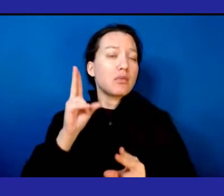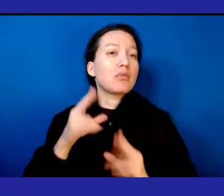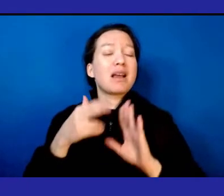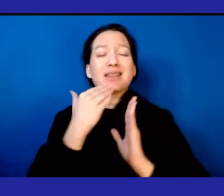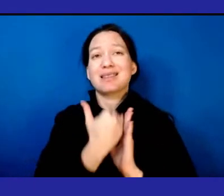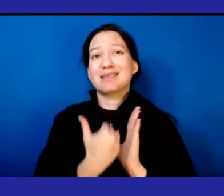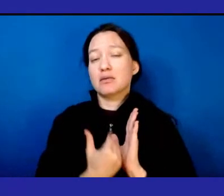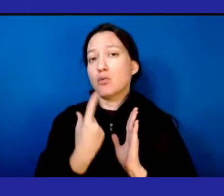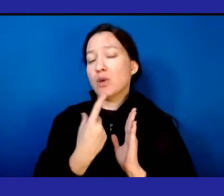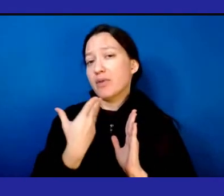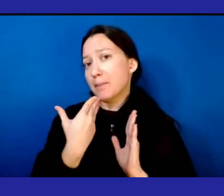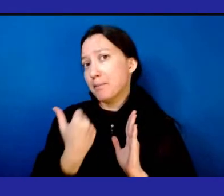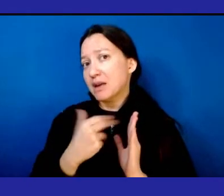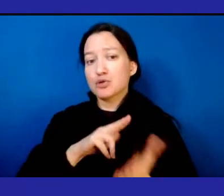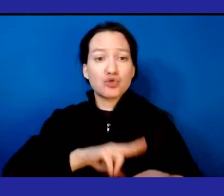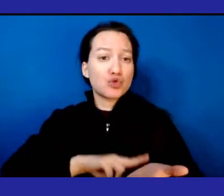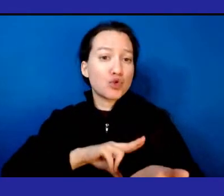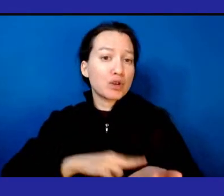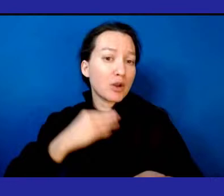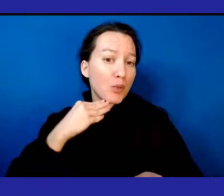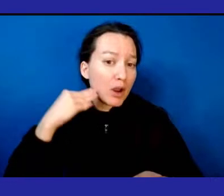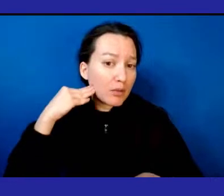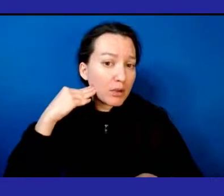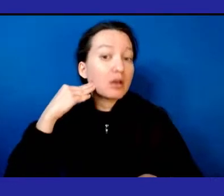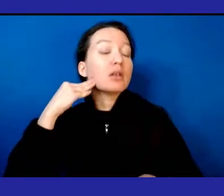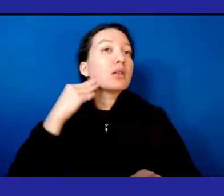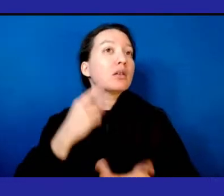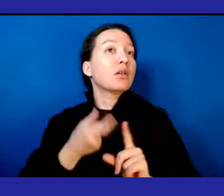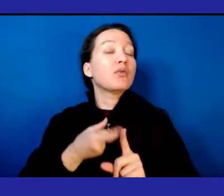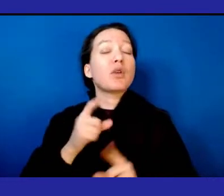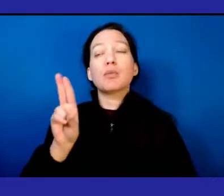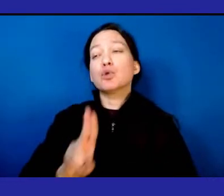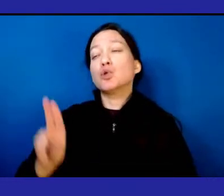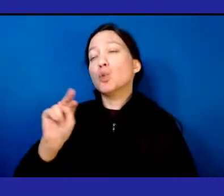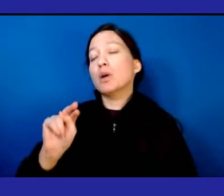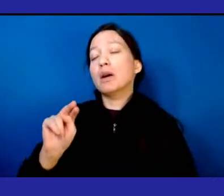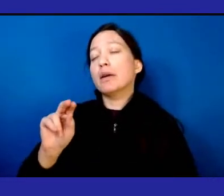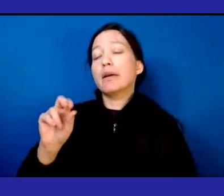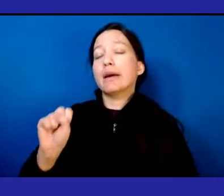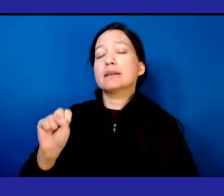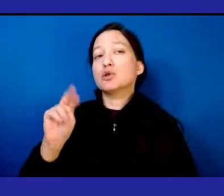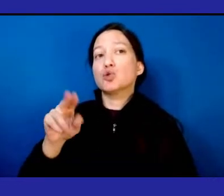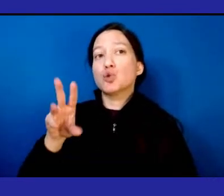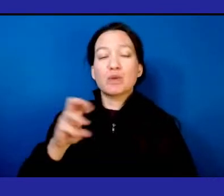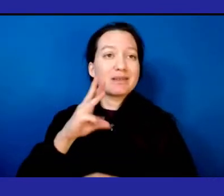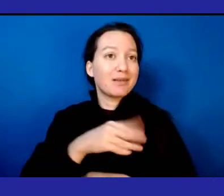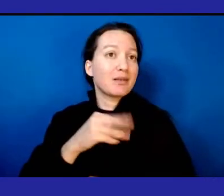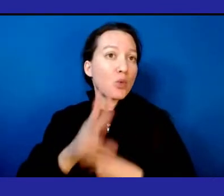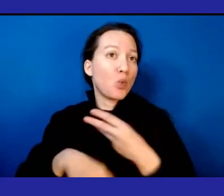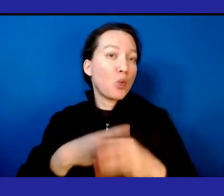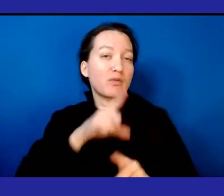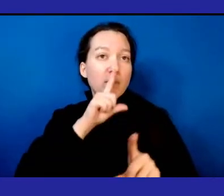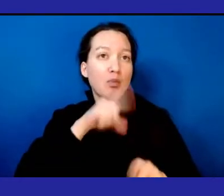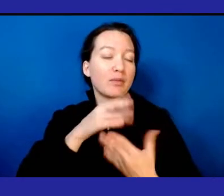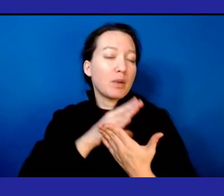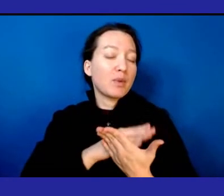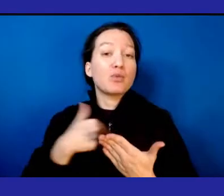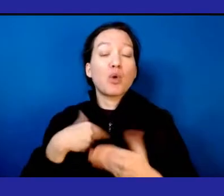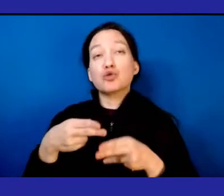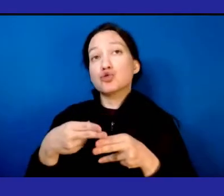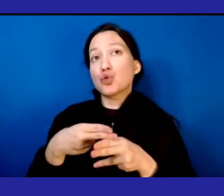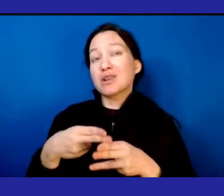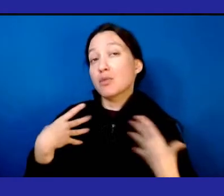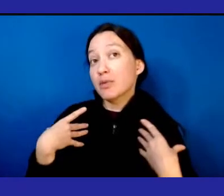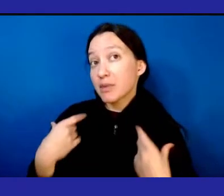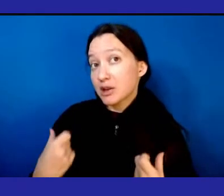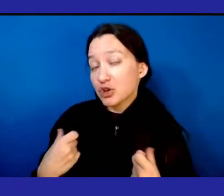of the best nursing homes by US News and World Report for short-term